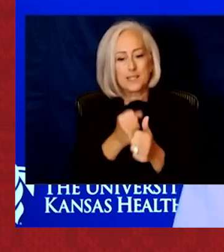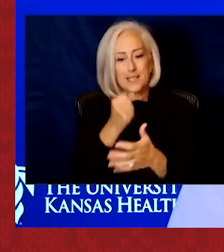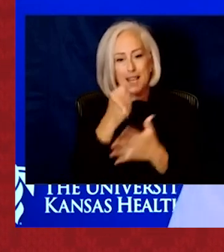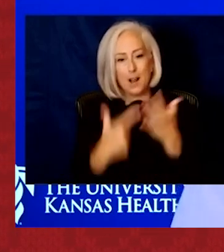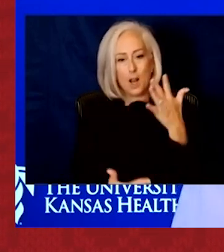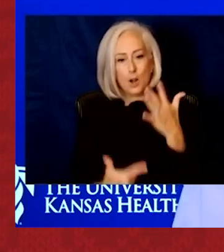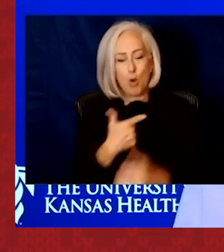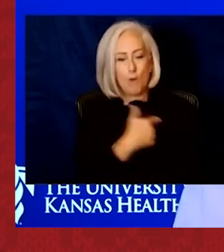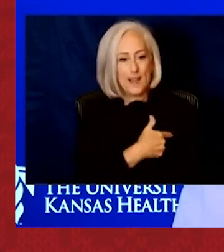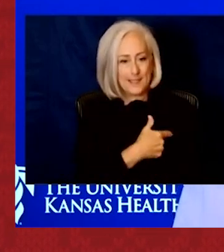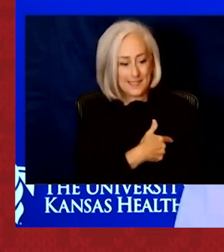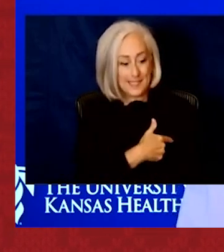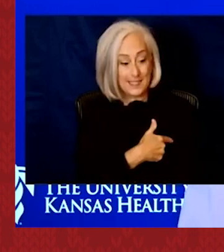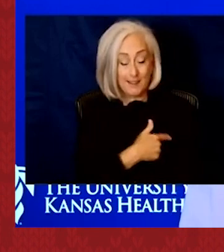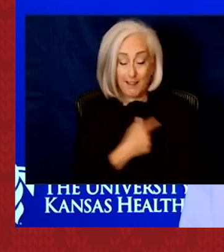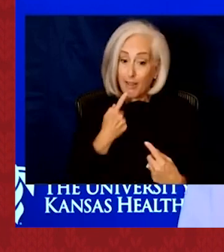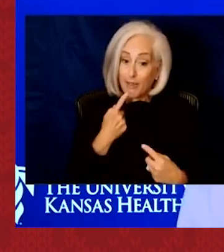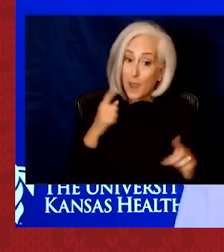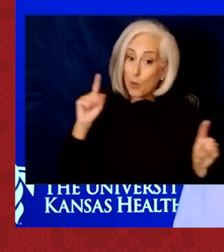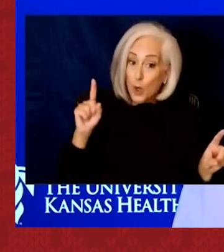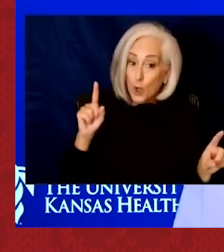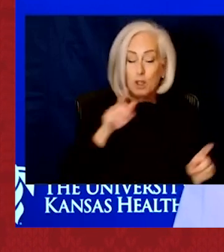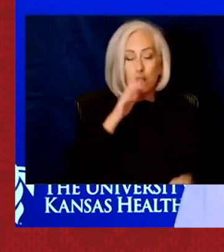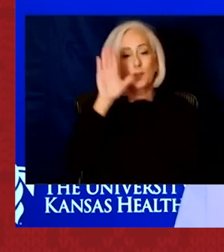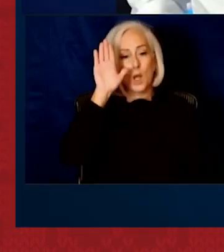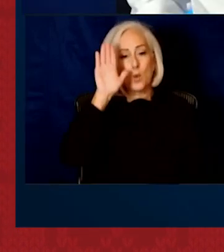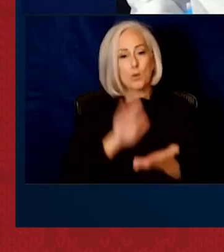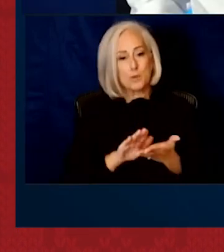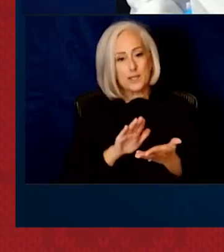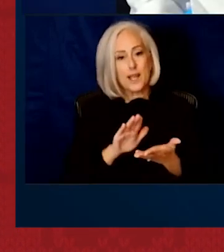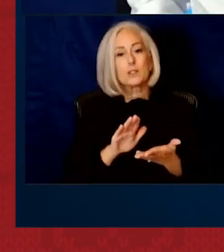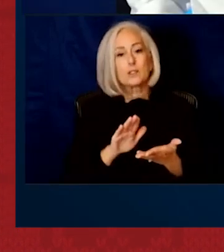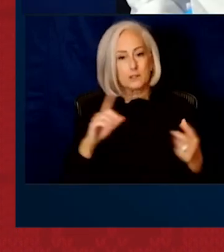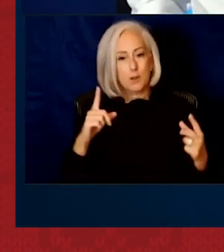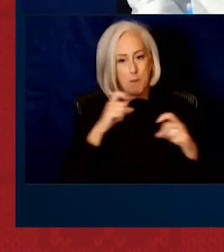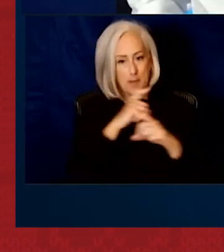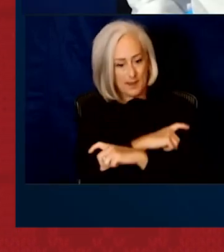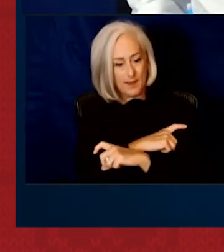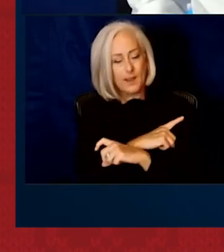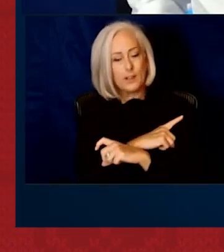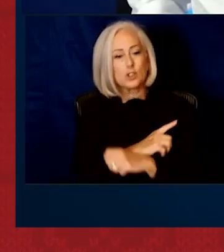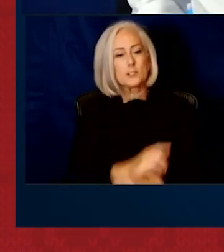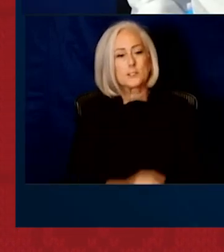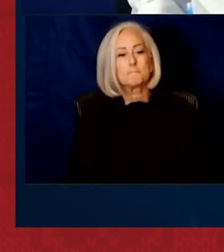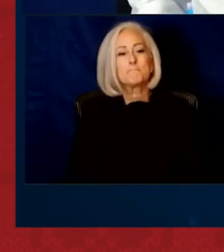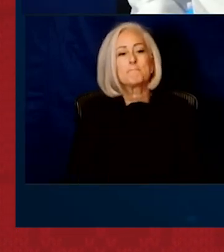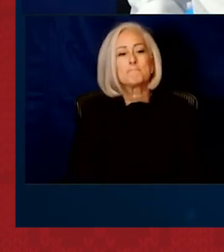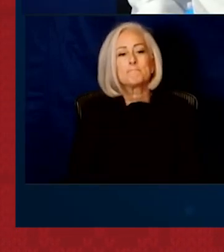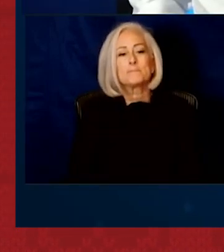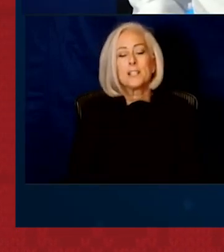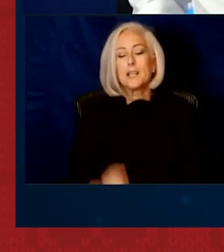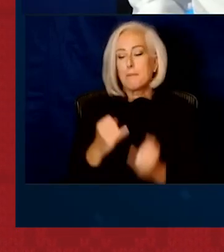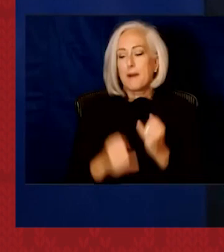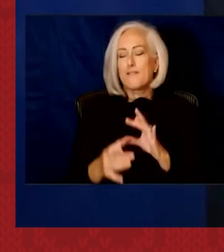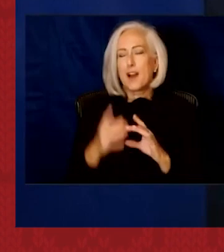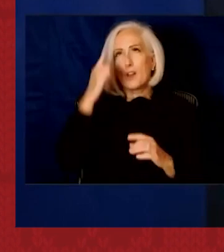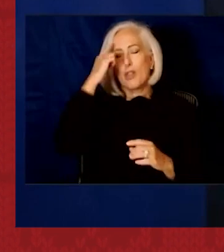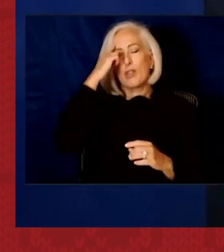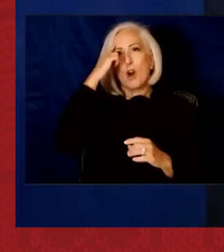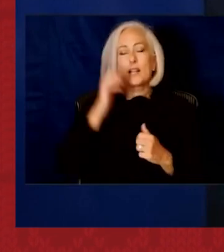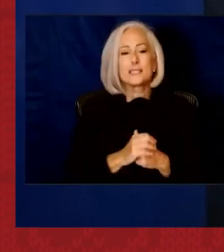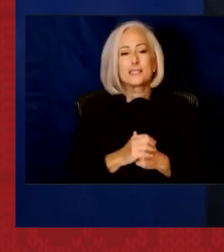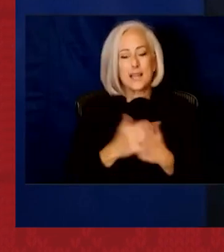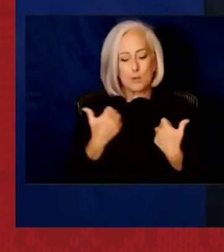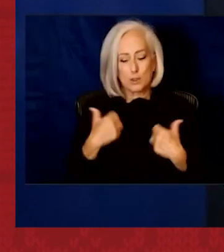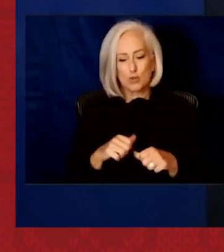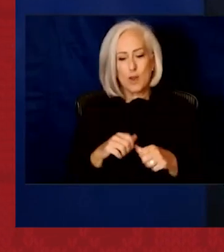they will protect you and reduce those risks of those complications. Well, somehow today my final thought is this. I was trying to tie Star Trek into this because they